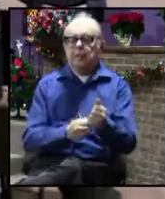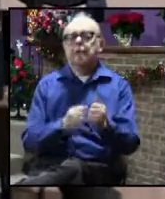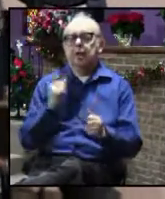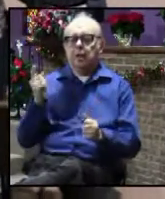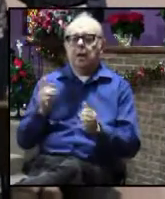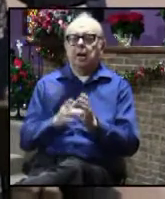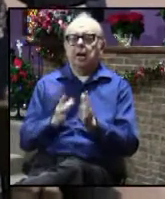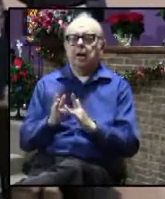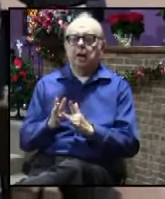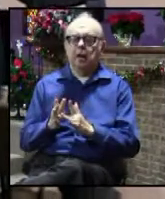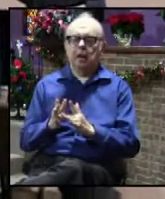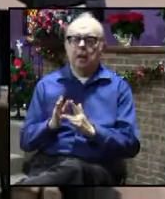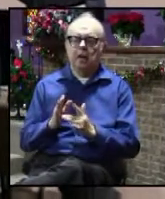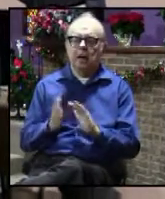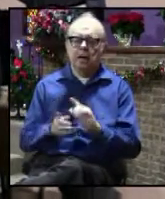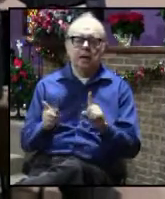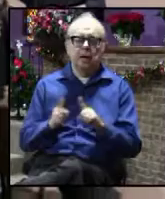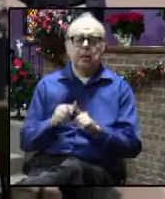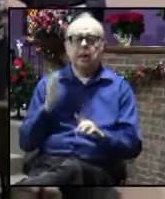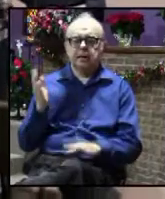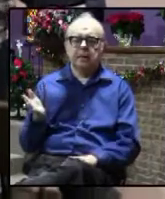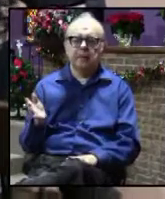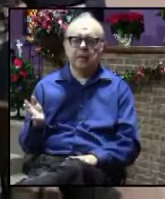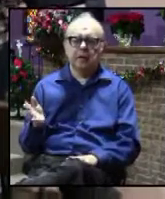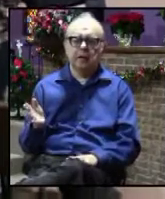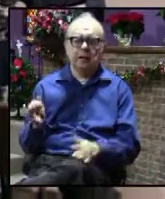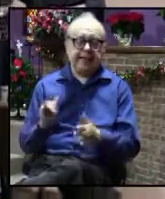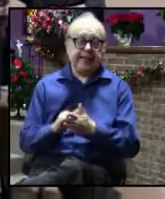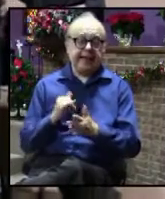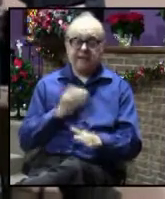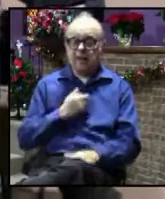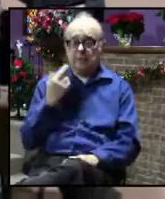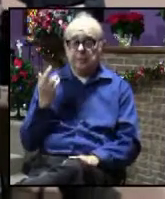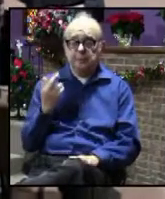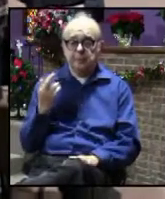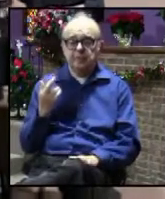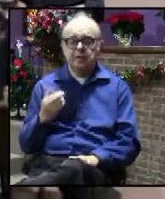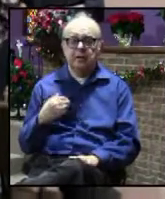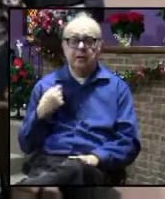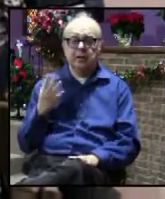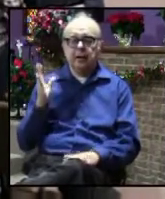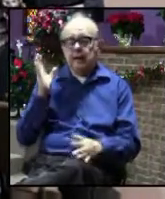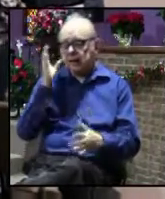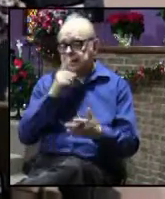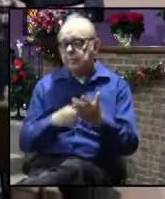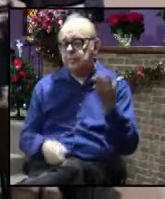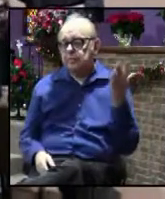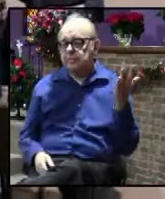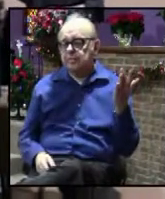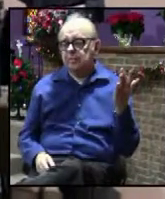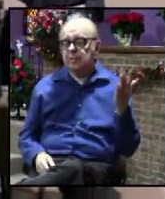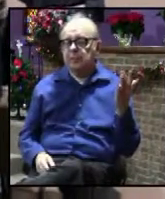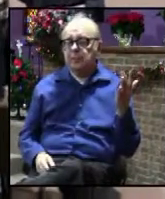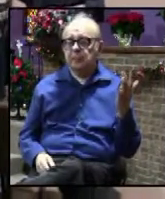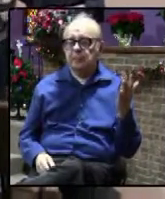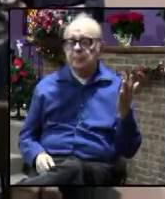Him and to become like Him. That's our purpose. Amen. And guess what?